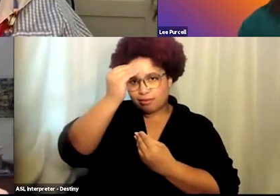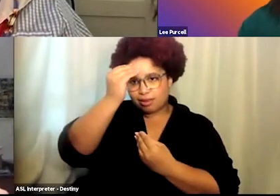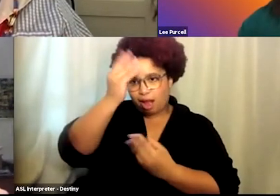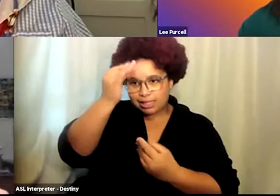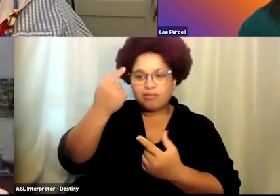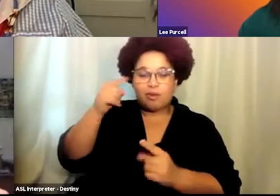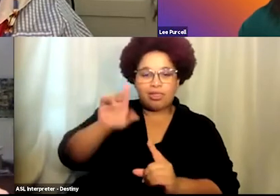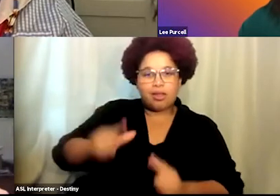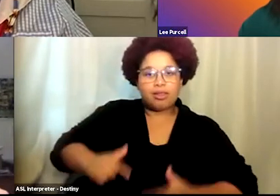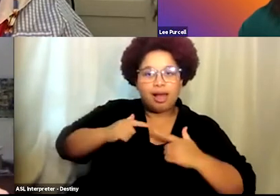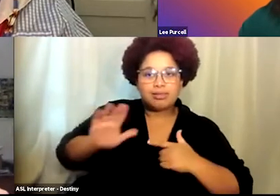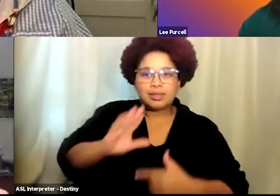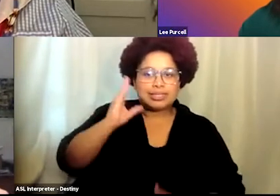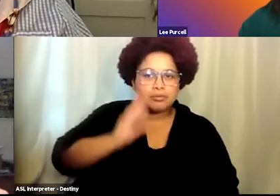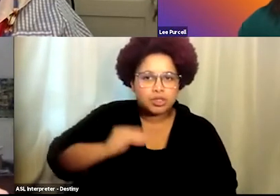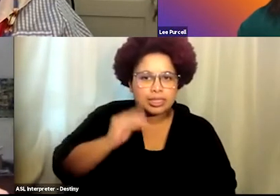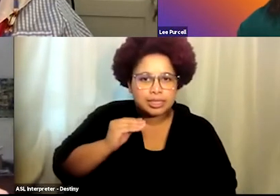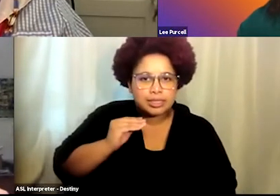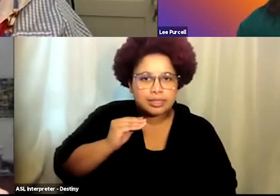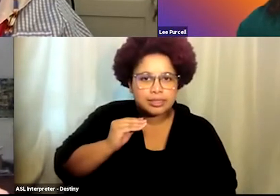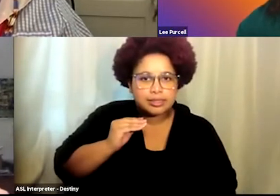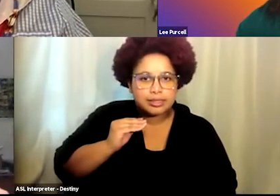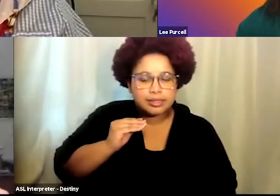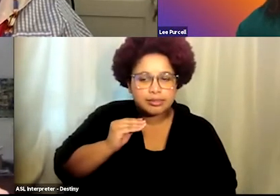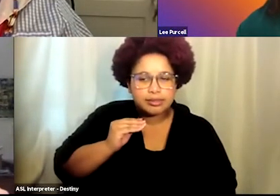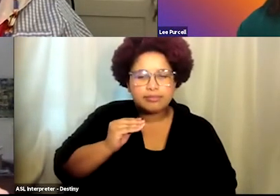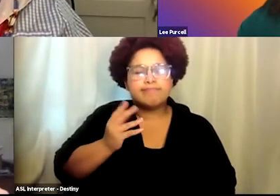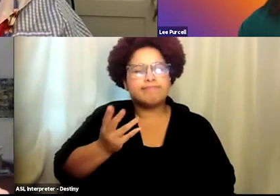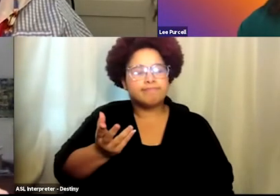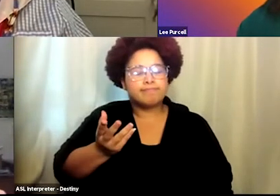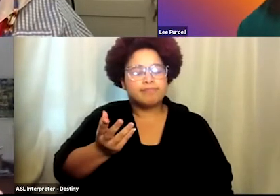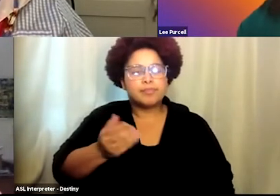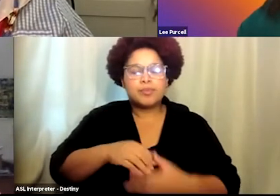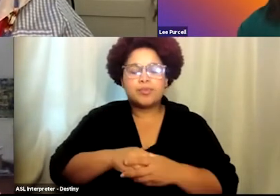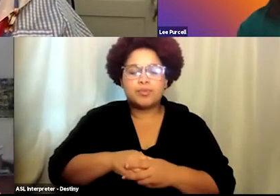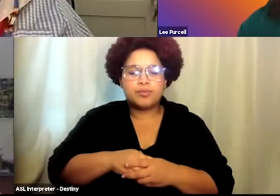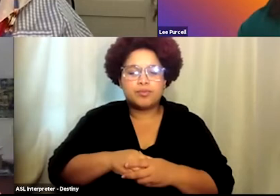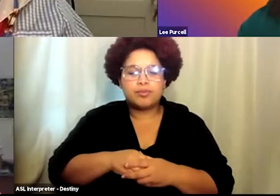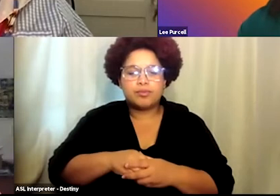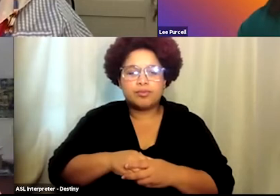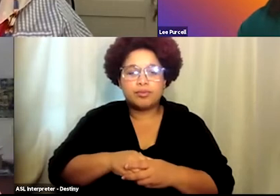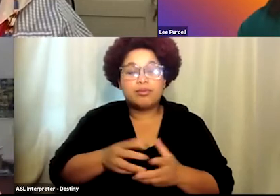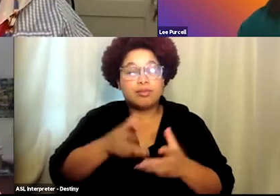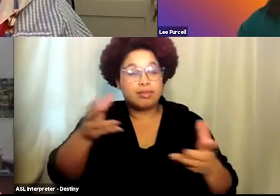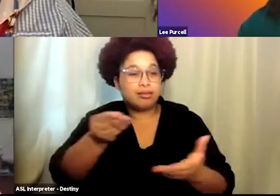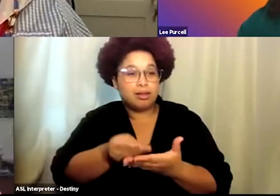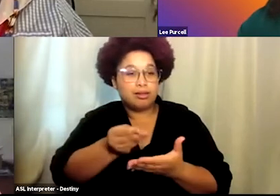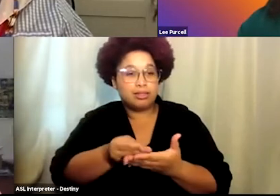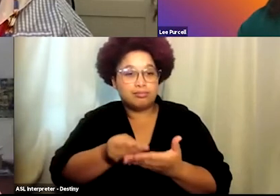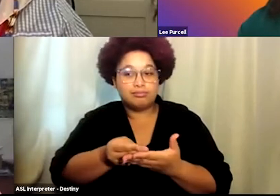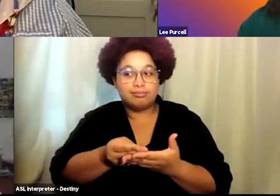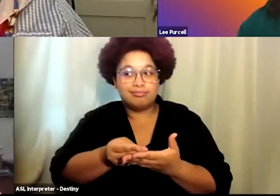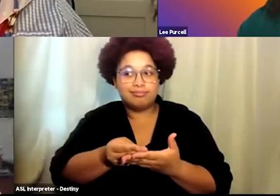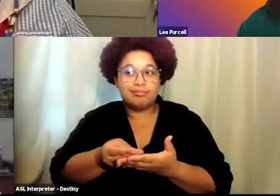lives and their experiences, end quote. In other words, there's a lot of money being left on the